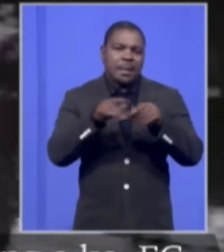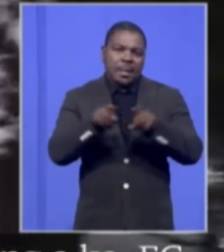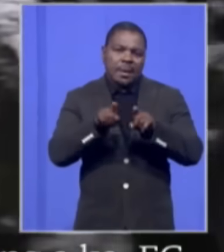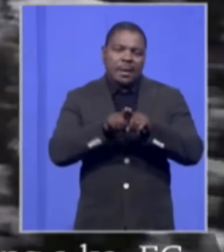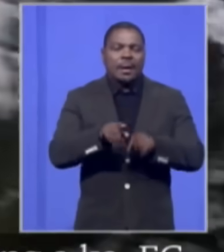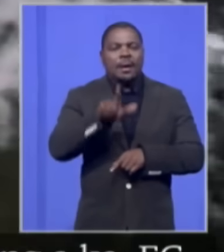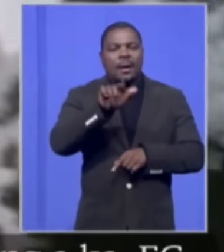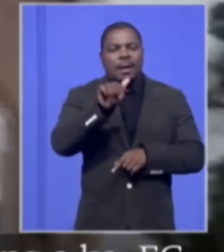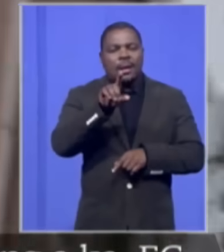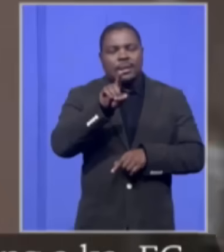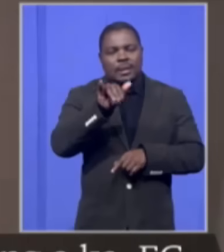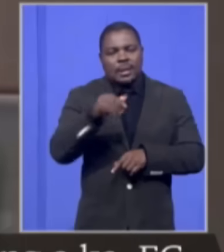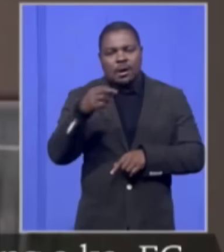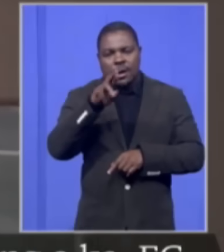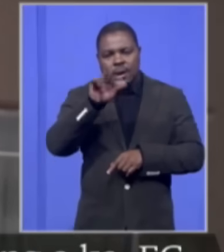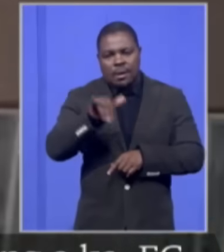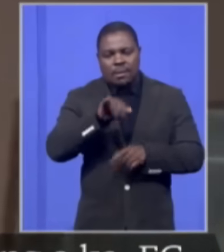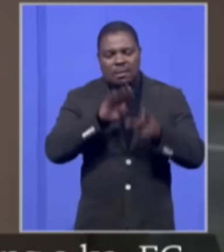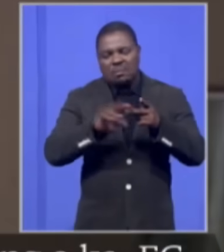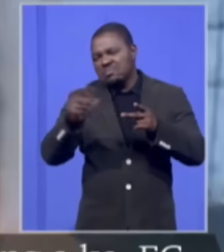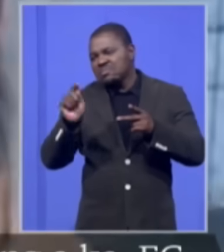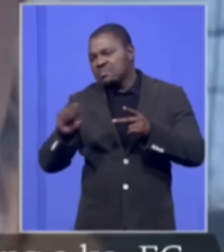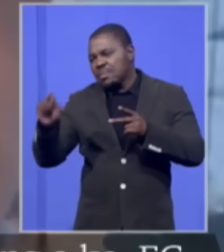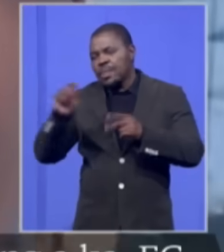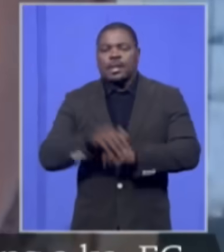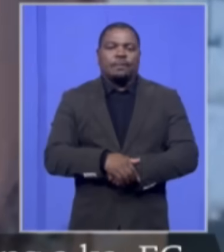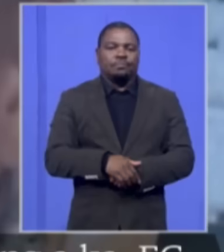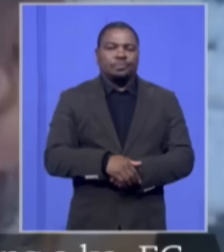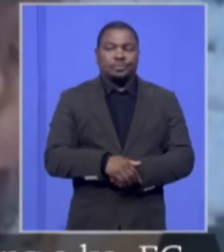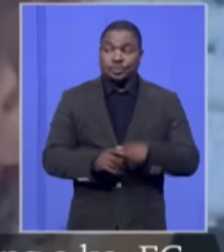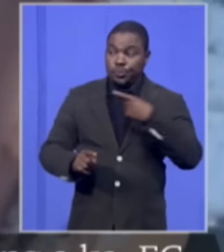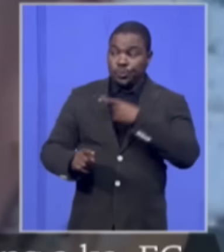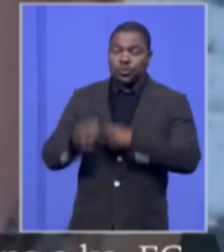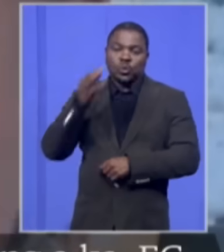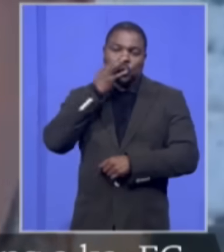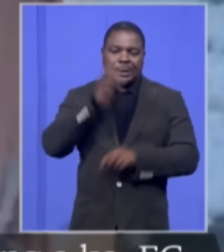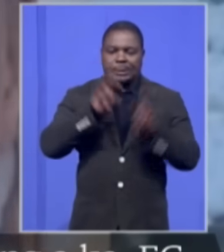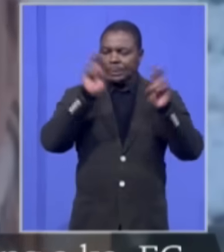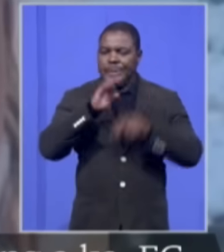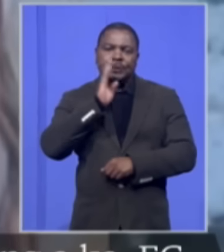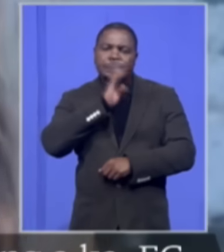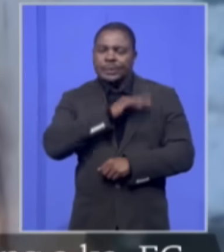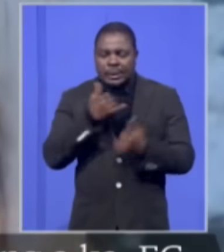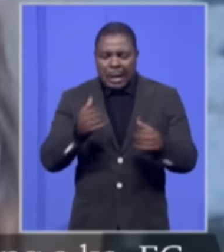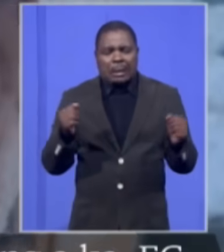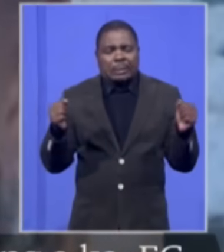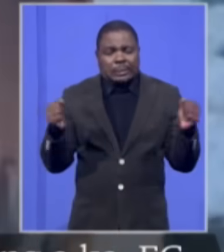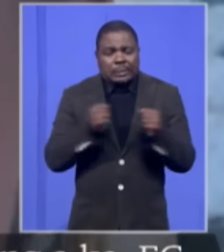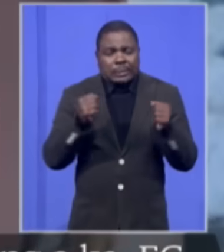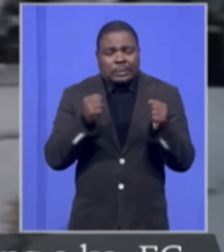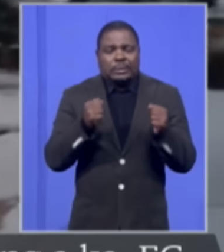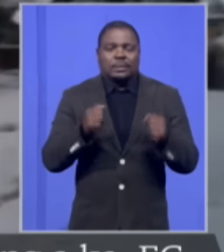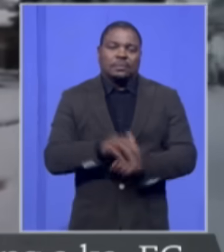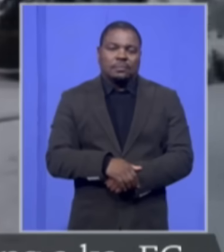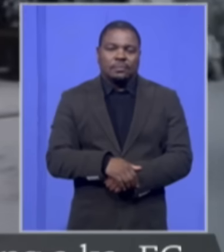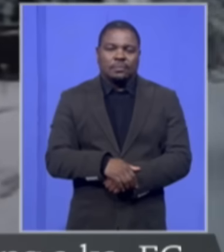Lady Grey le Buckley East. O re ga bana mohlagase go a tonya ba kwa